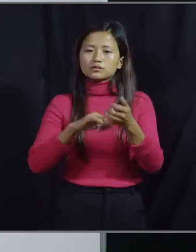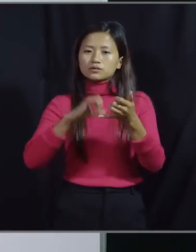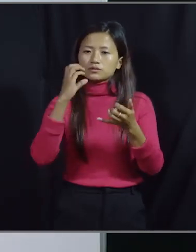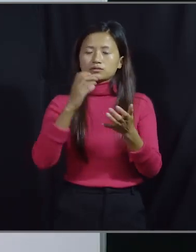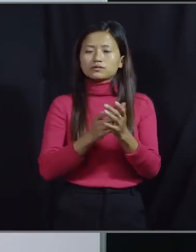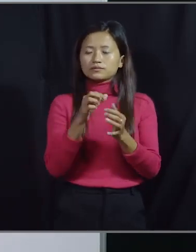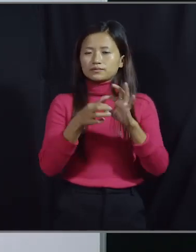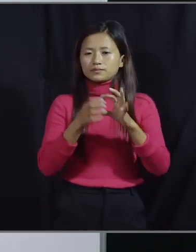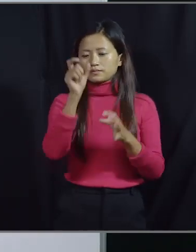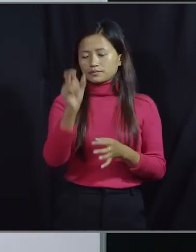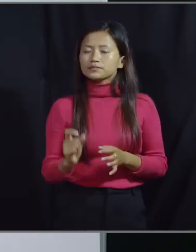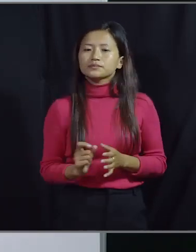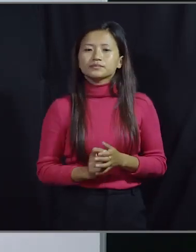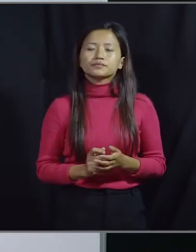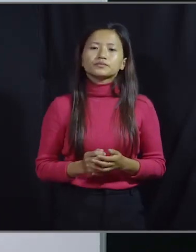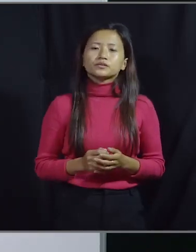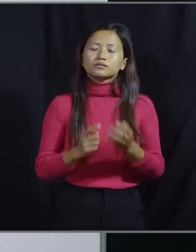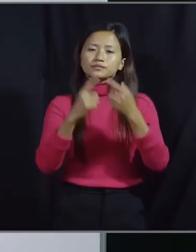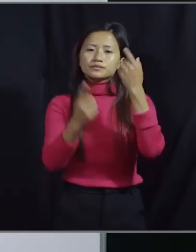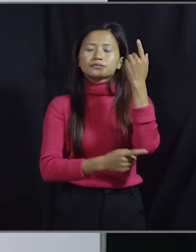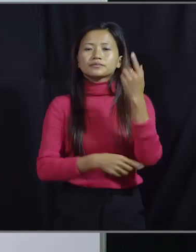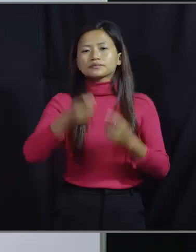know. So in this last problem,